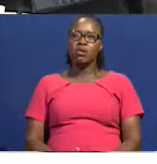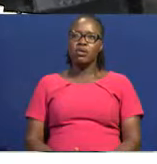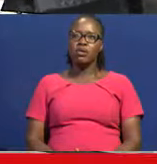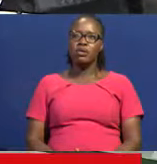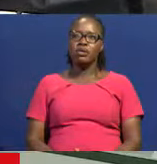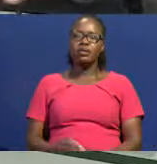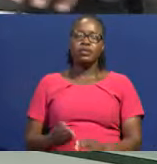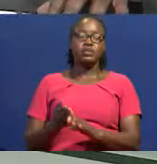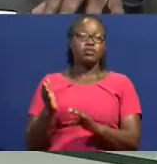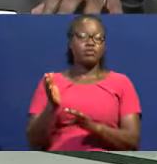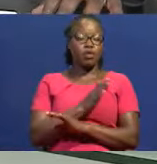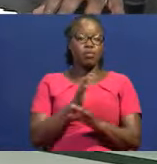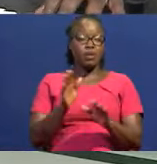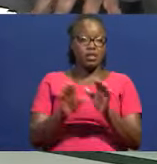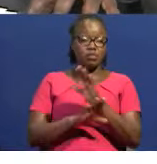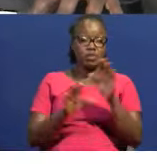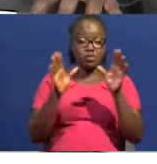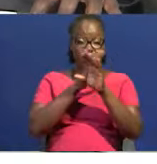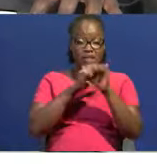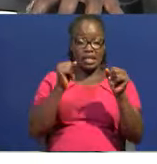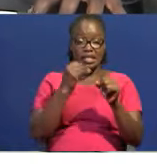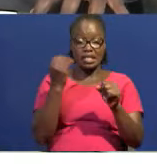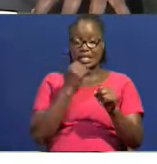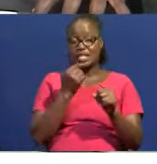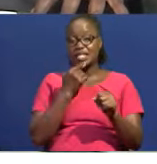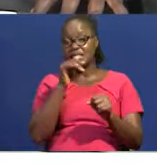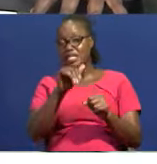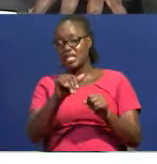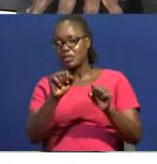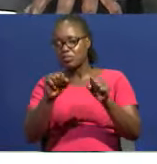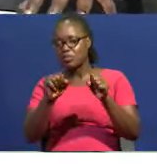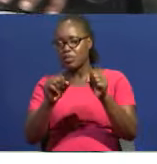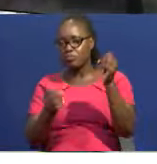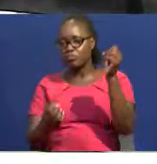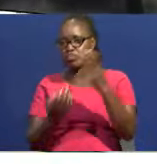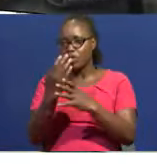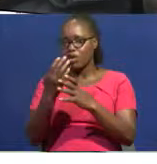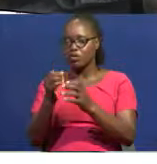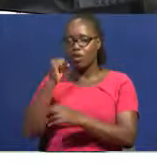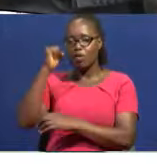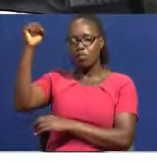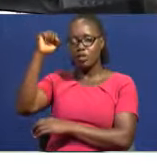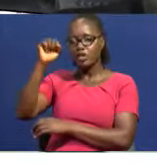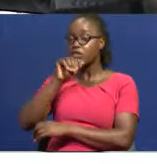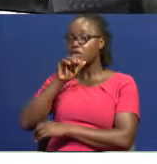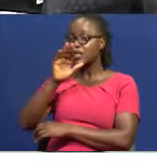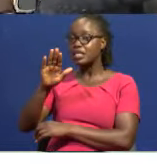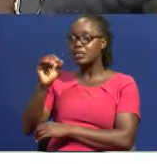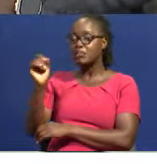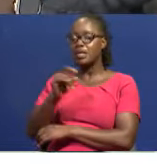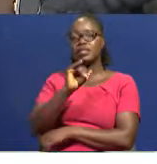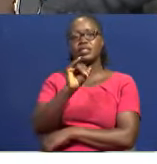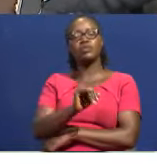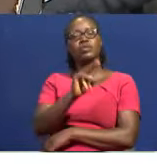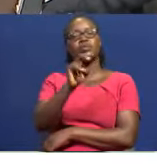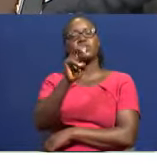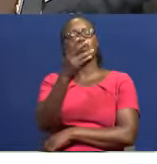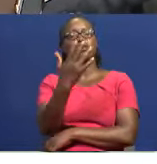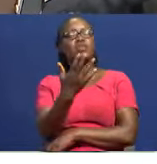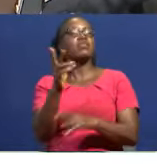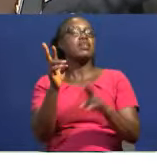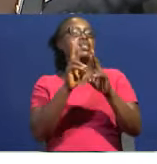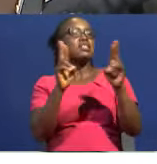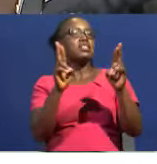Now, former Deputy President Rigathi Gachagua has hinted at unveiling his political formation come January 2025 in